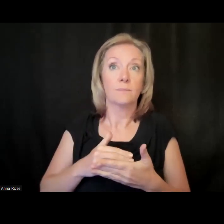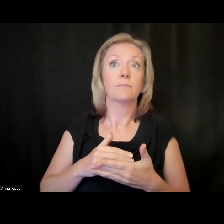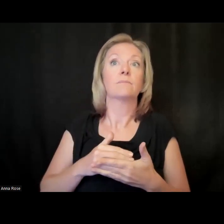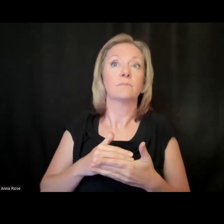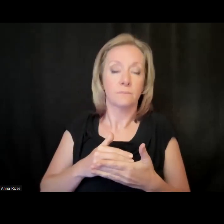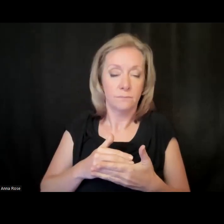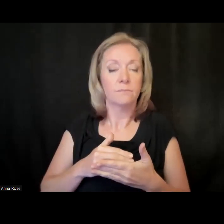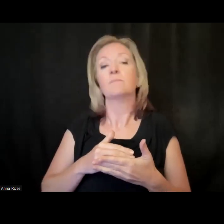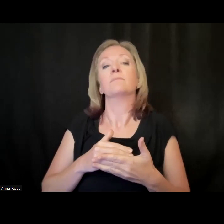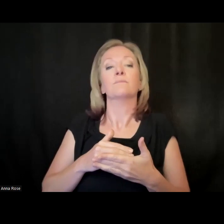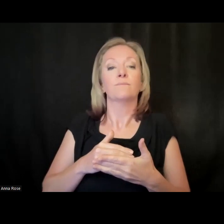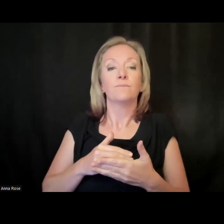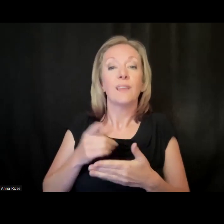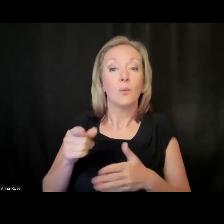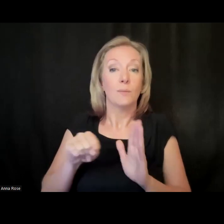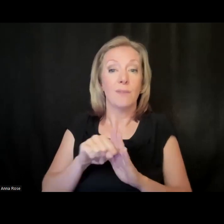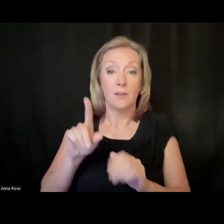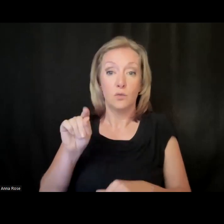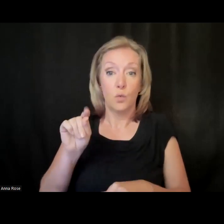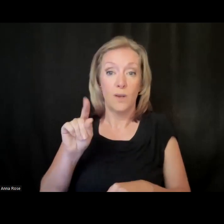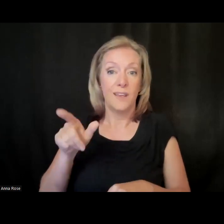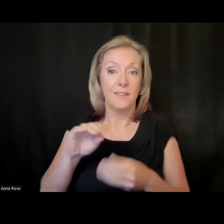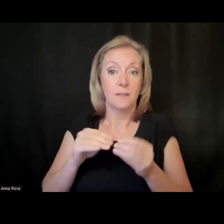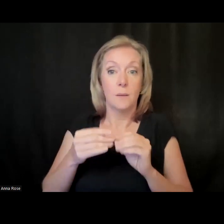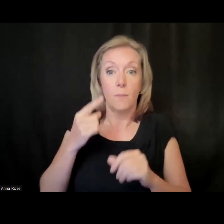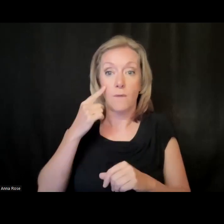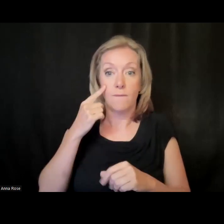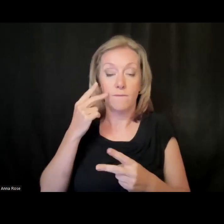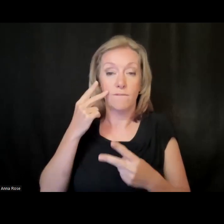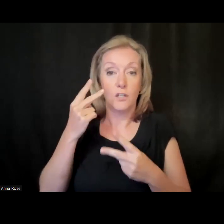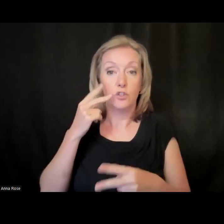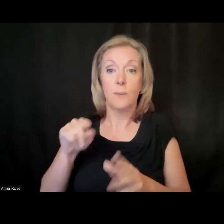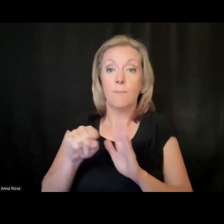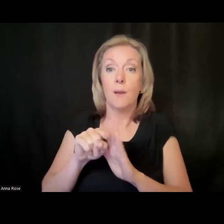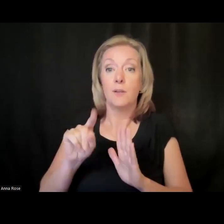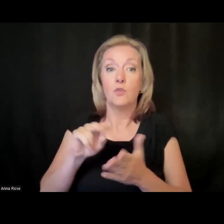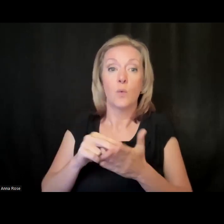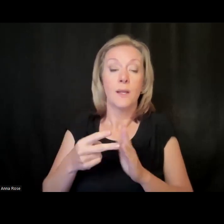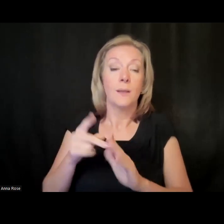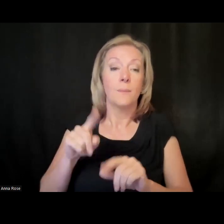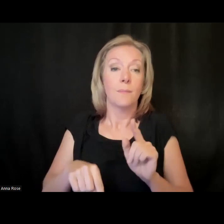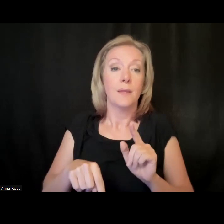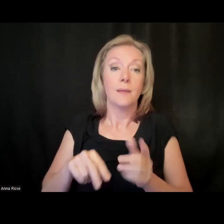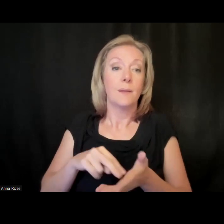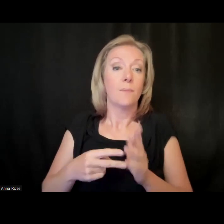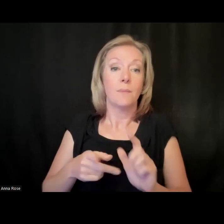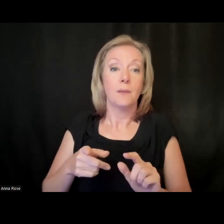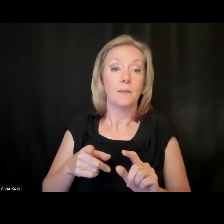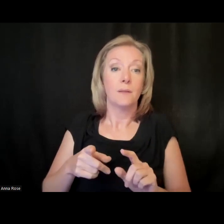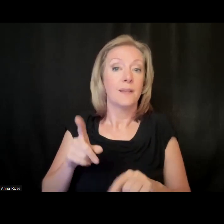So he was a -20. So if anybody knows what that means, it means you are really, really, really,